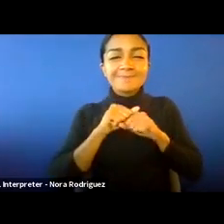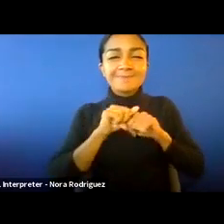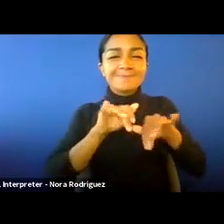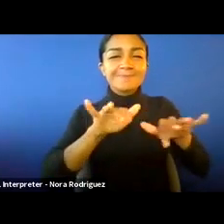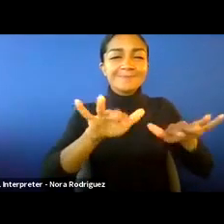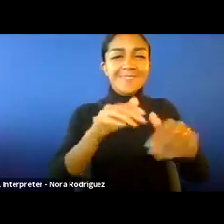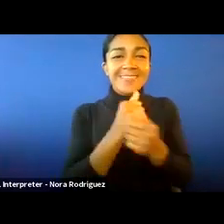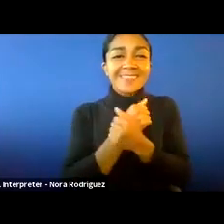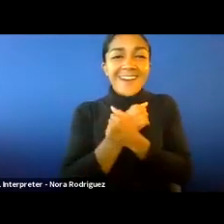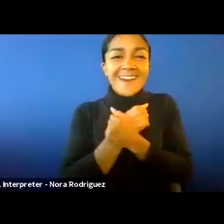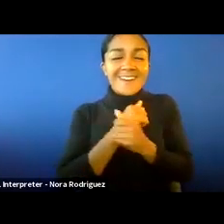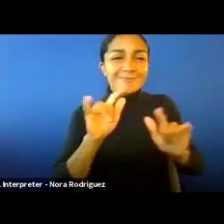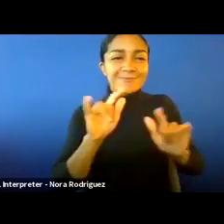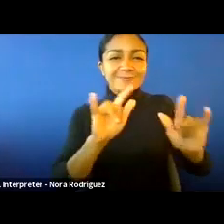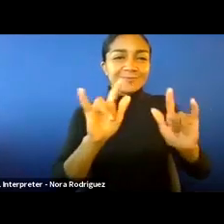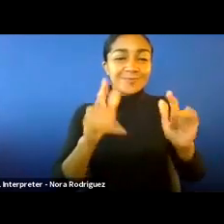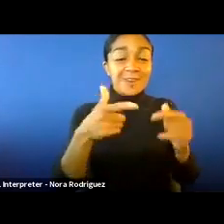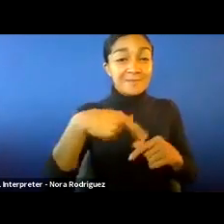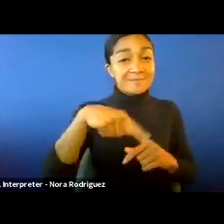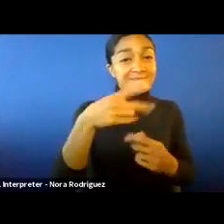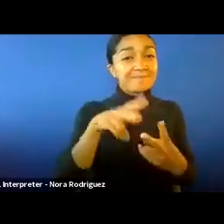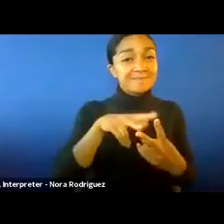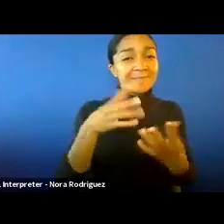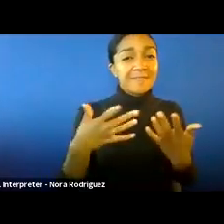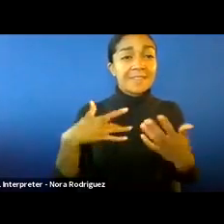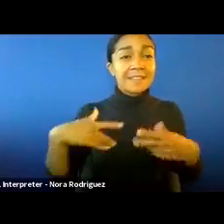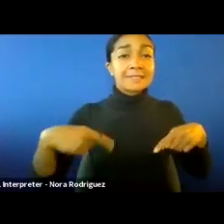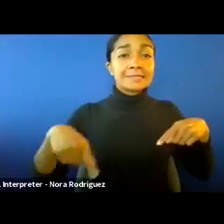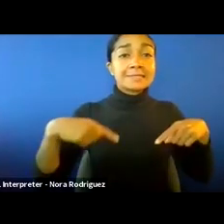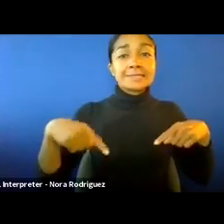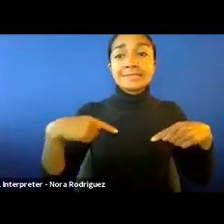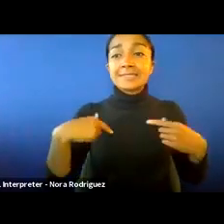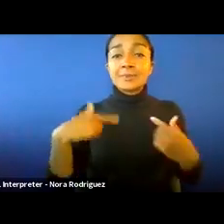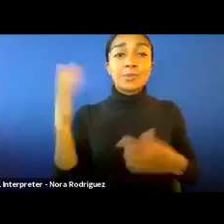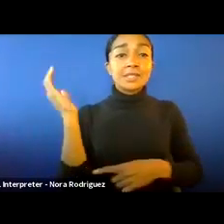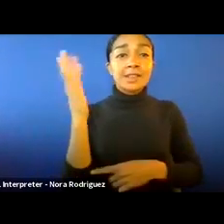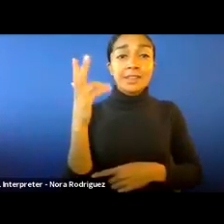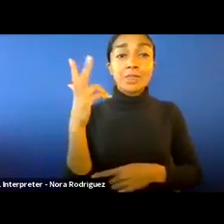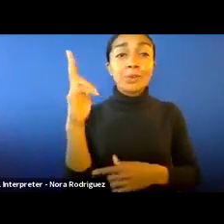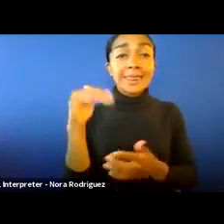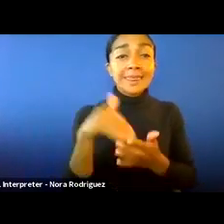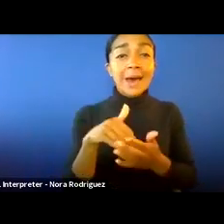presenting to almost 3,000 people that they can't see right now.